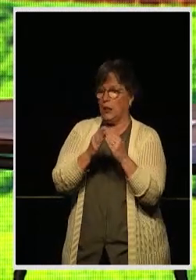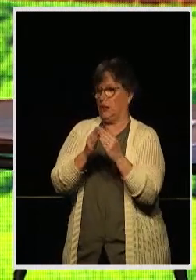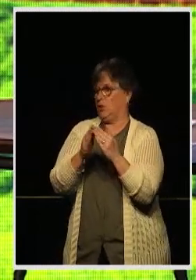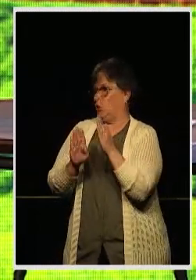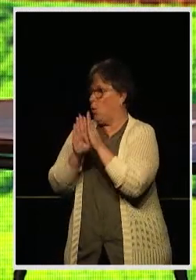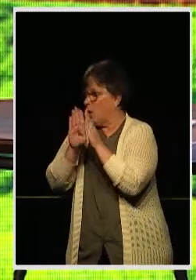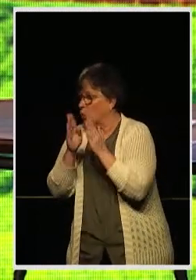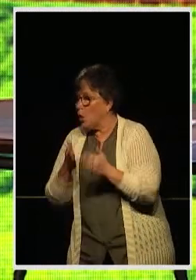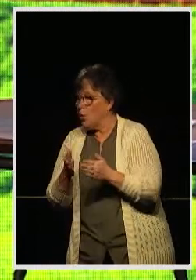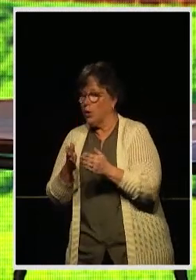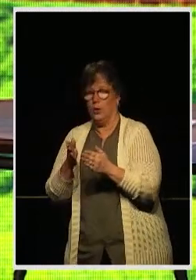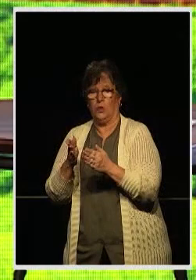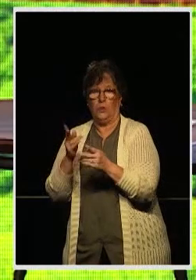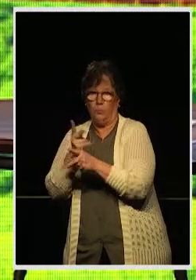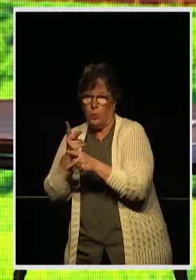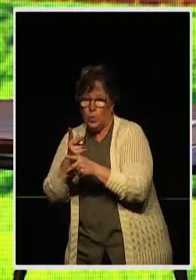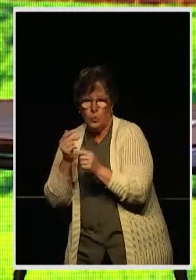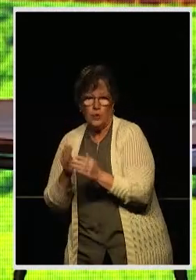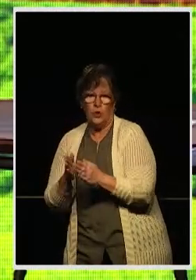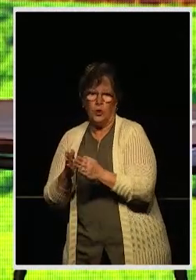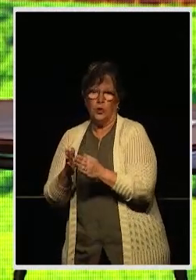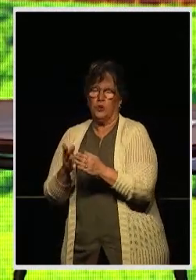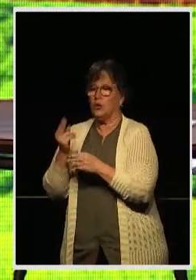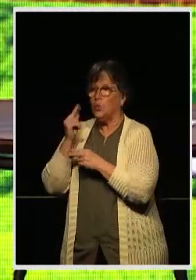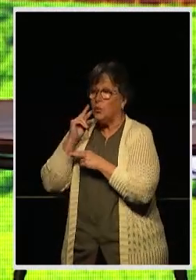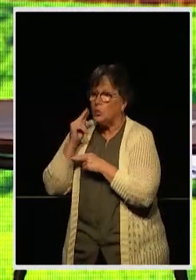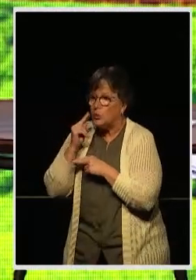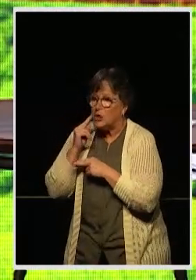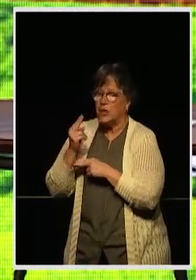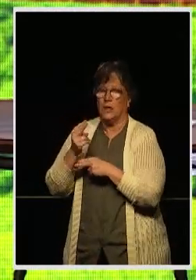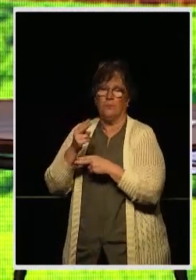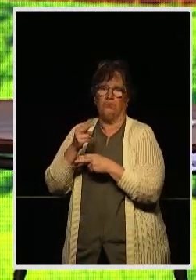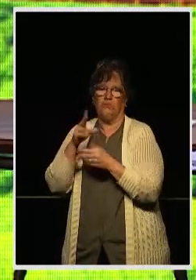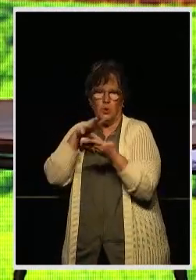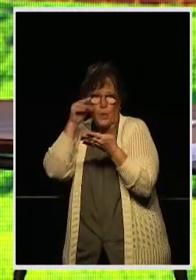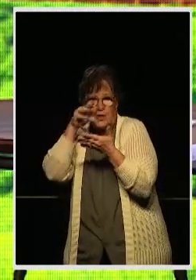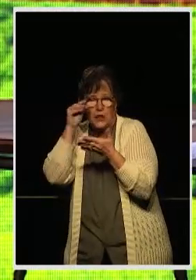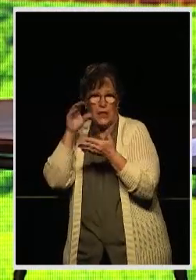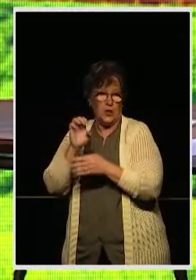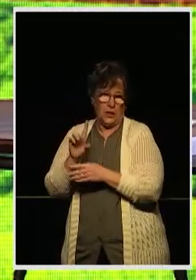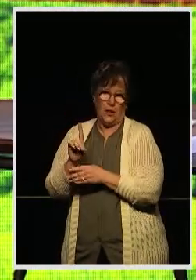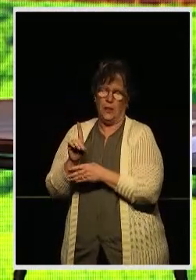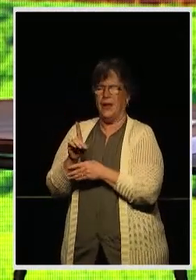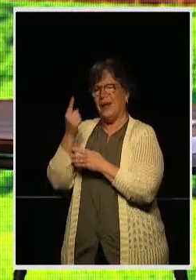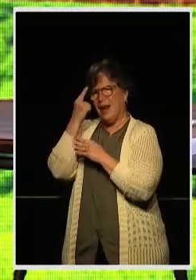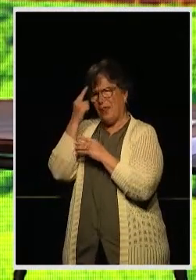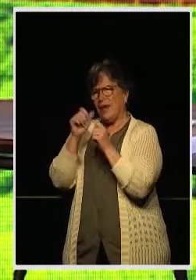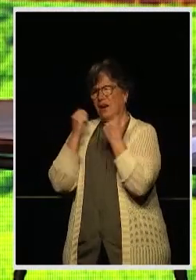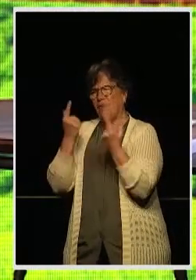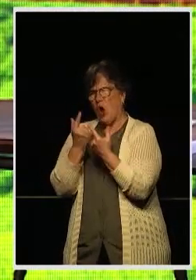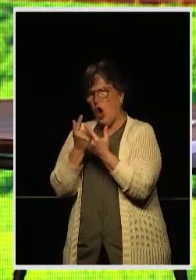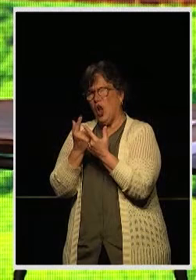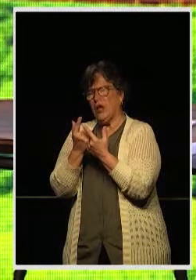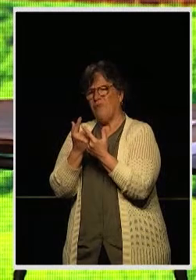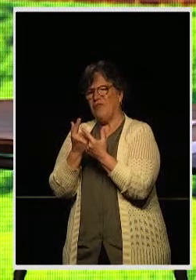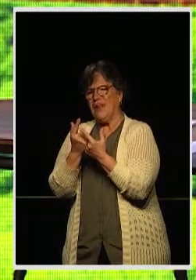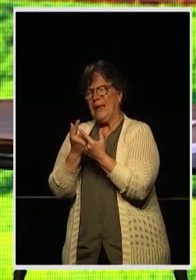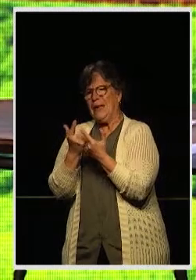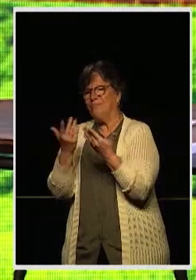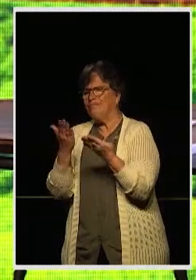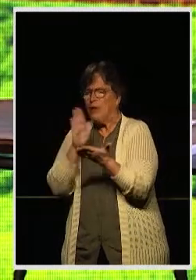to our producers, to nutrition, to education. And I think of all institutions I've ever been a part